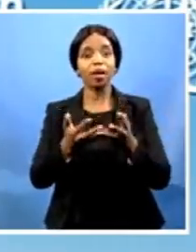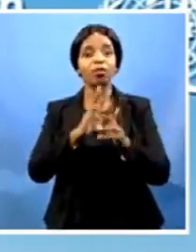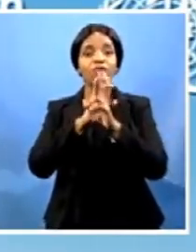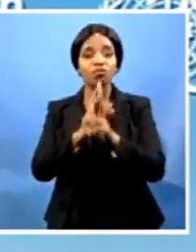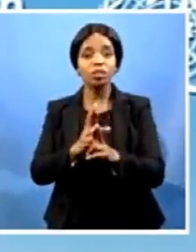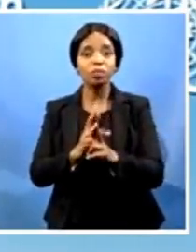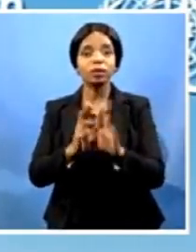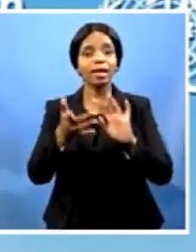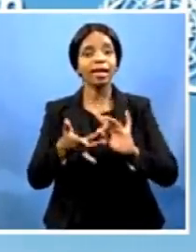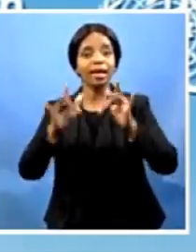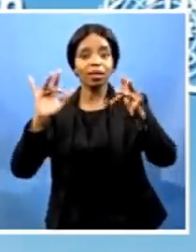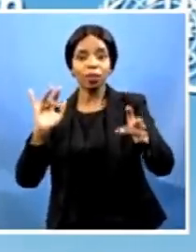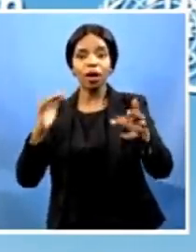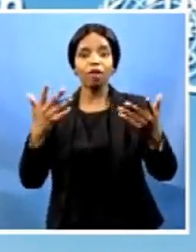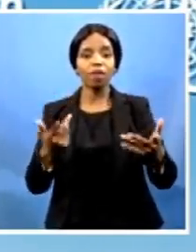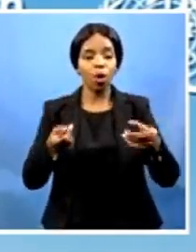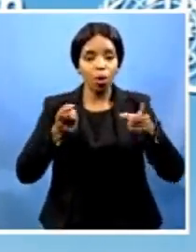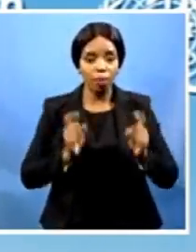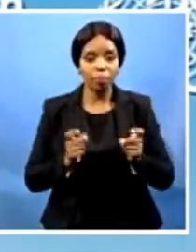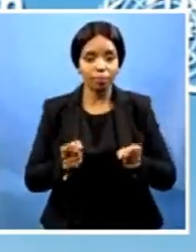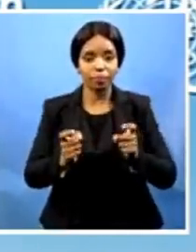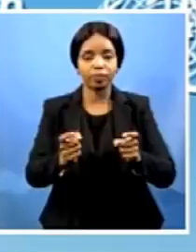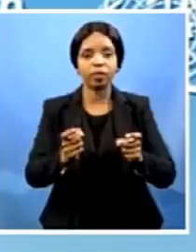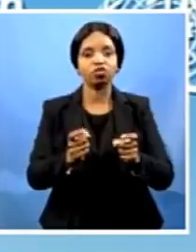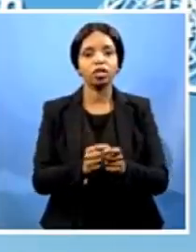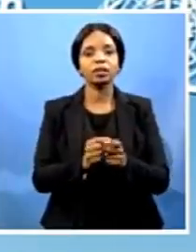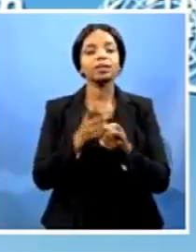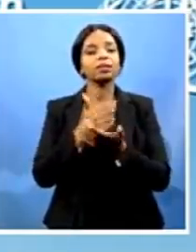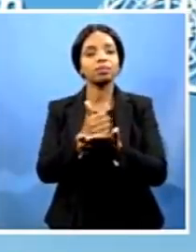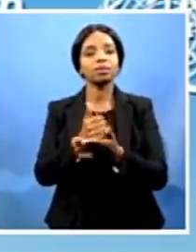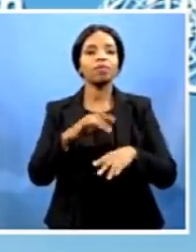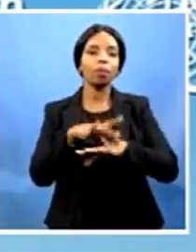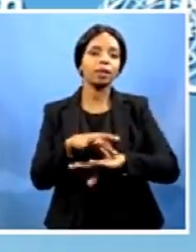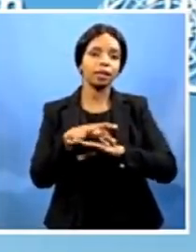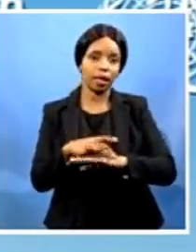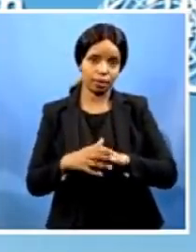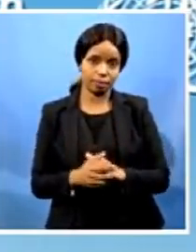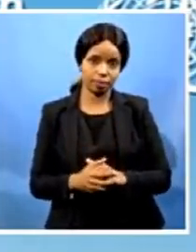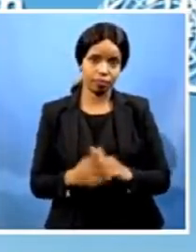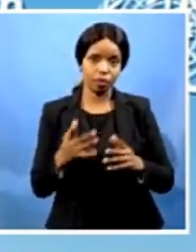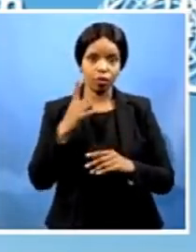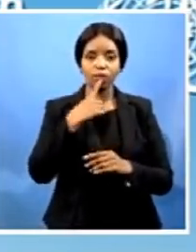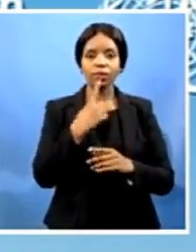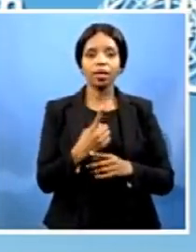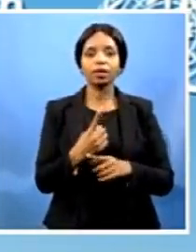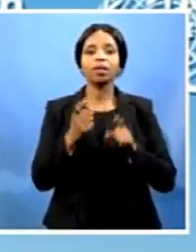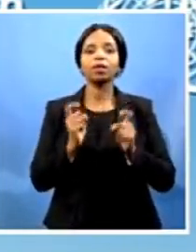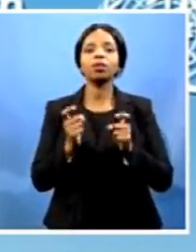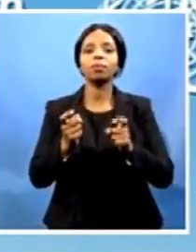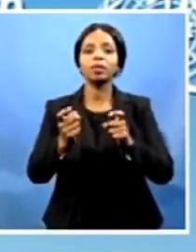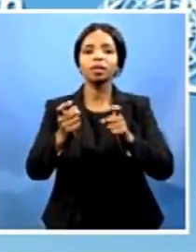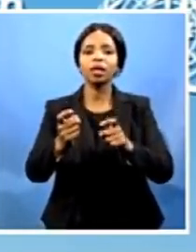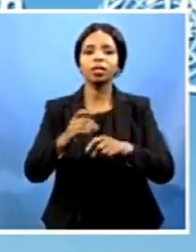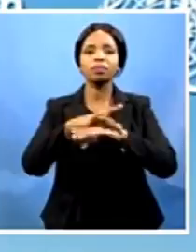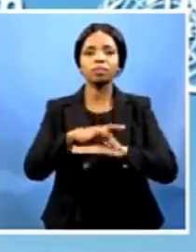what we call GORN, or Emergency Medical Teams, EMTs. And I would